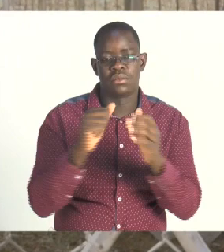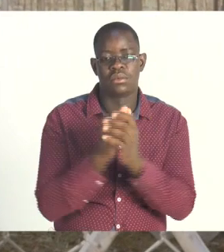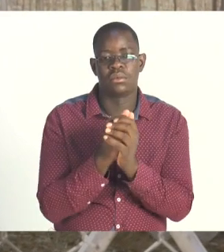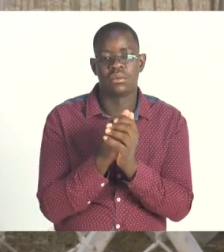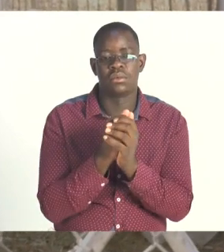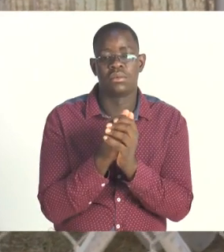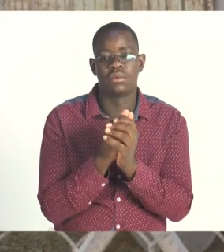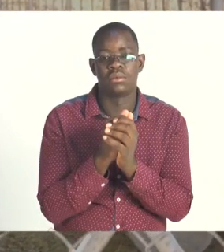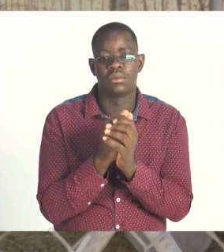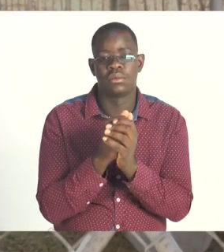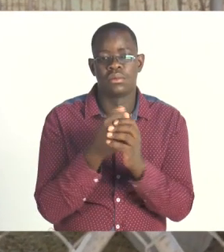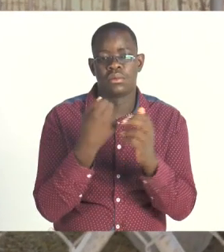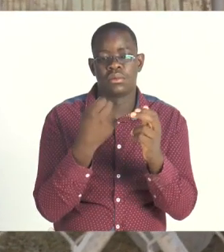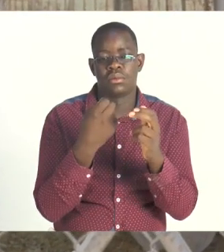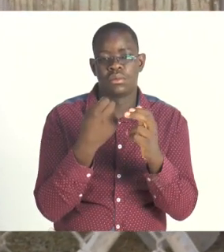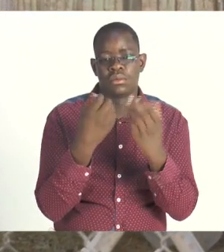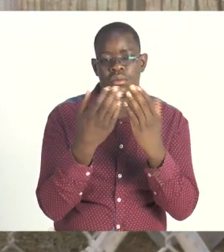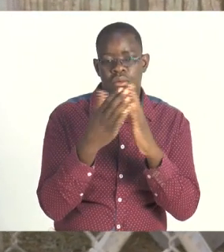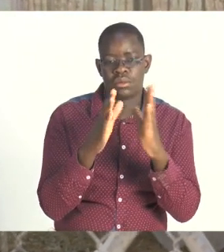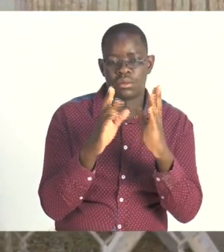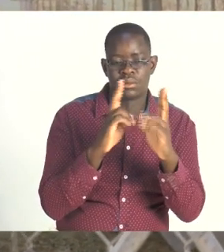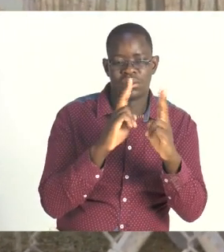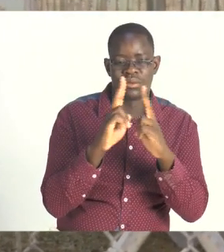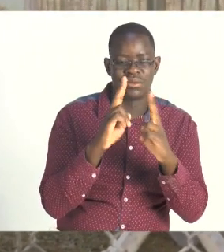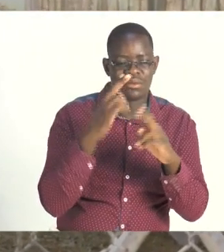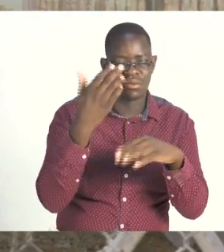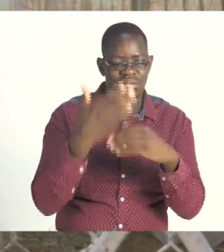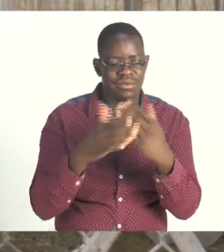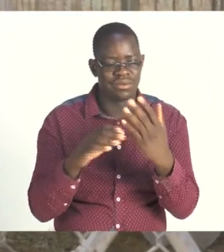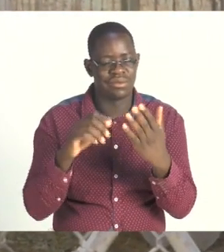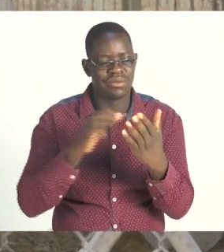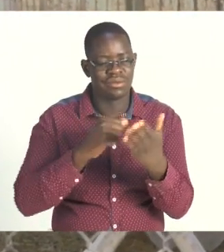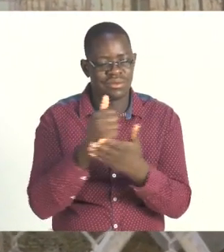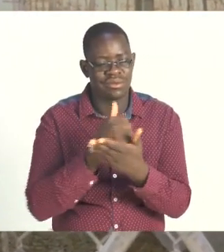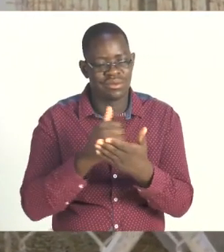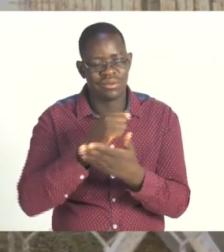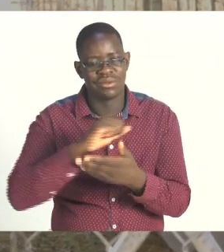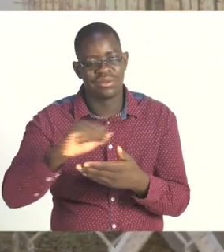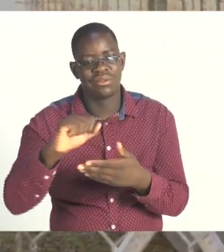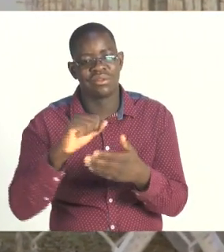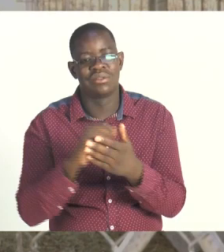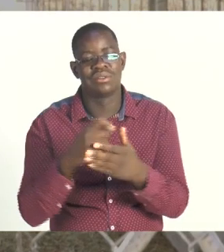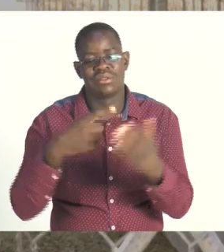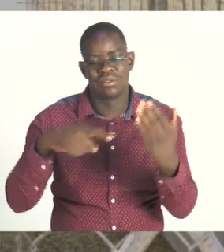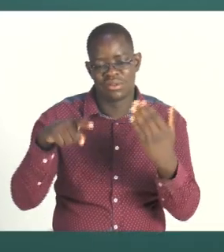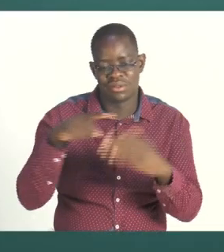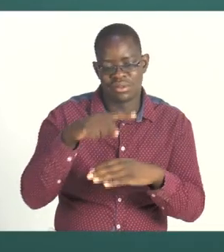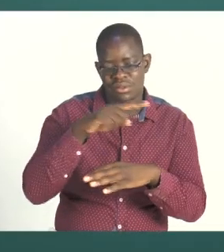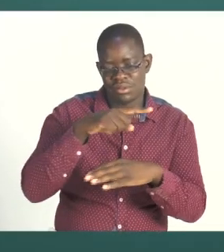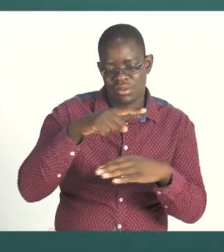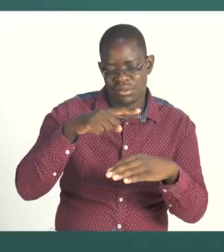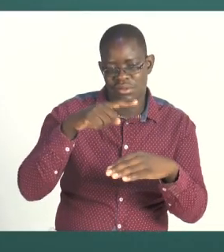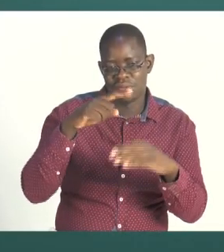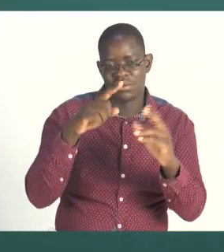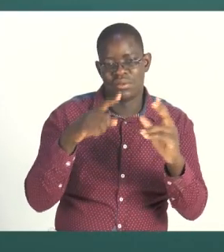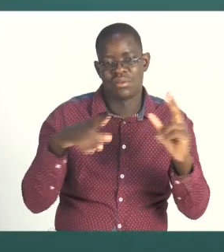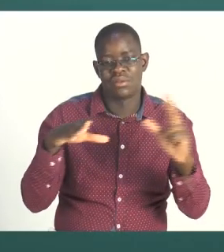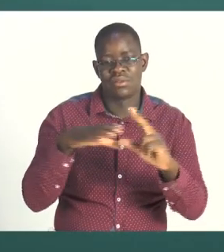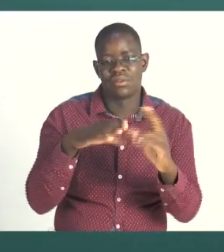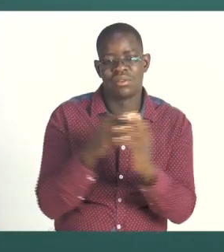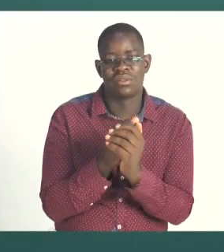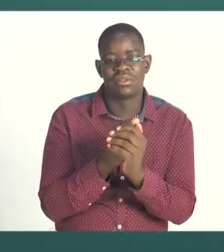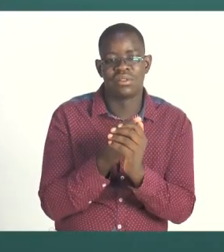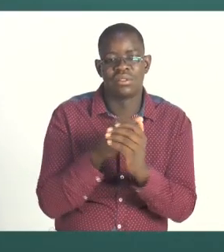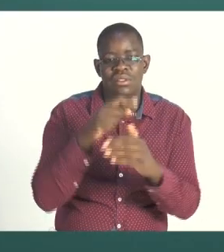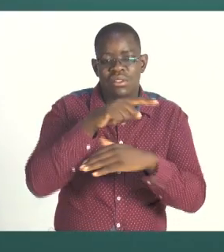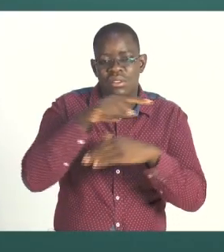have so far in this series spoken about land reclamation in farming and extensive farming. Today we will look at